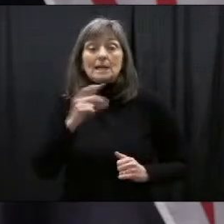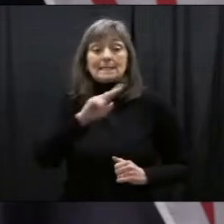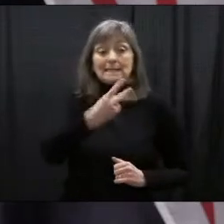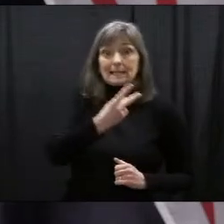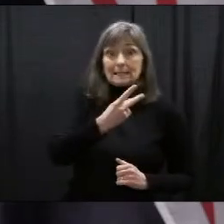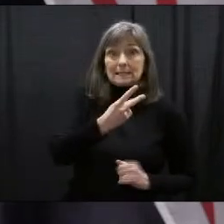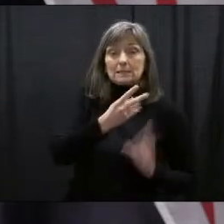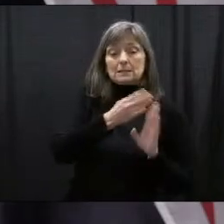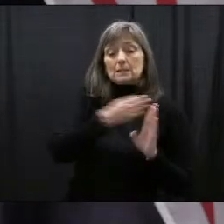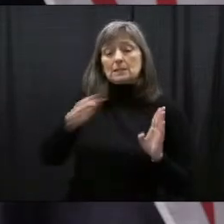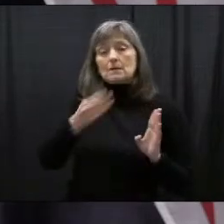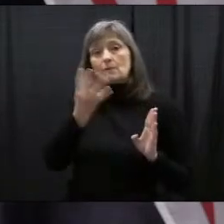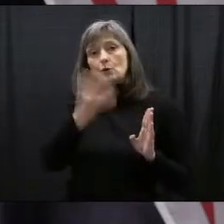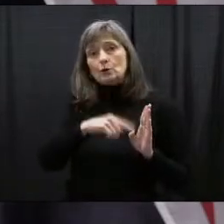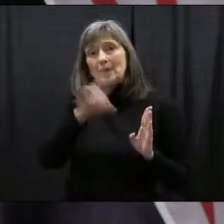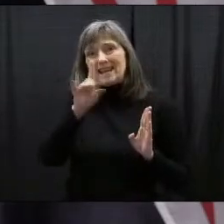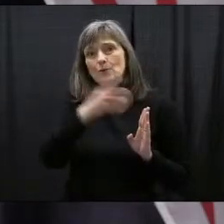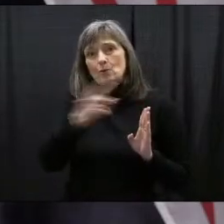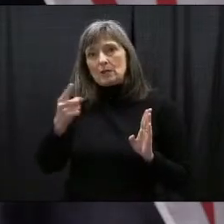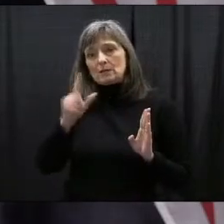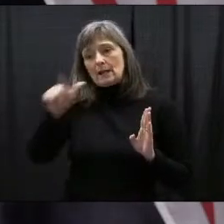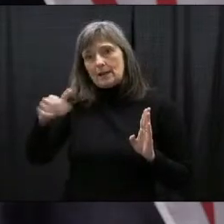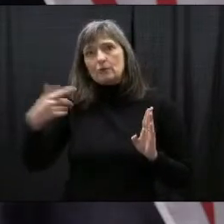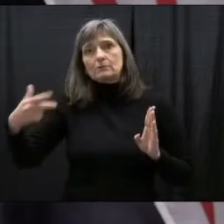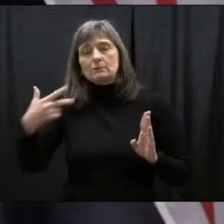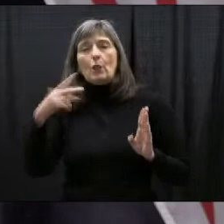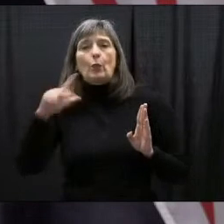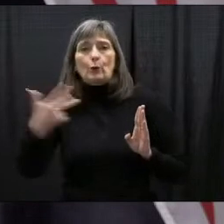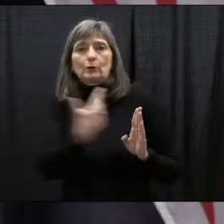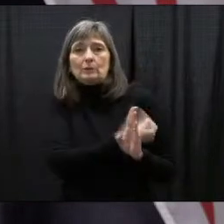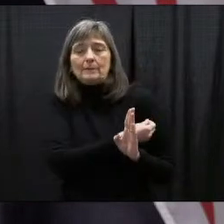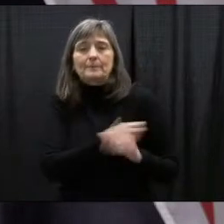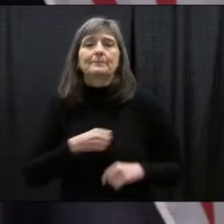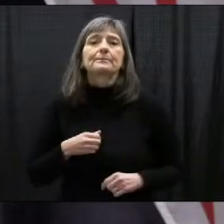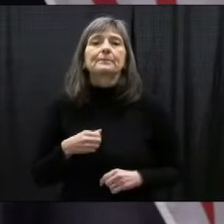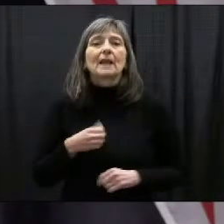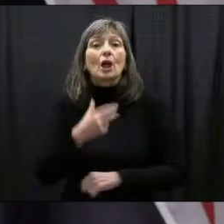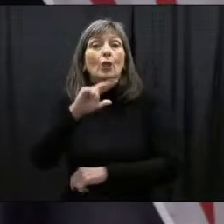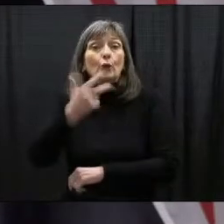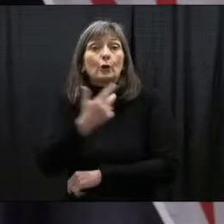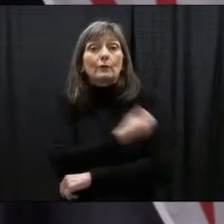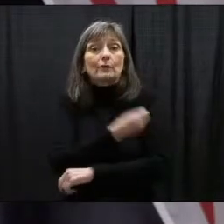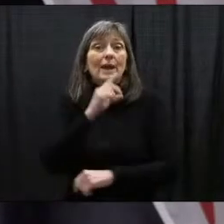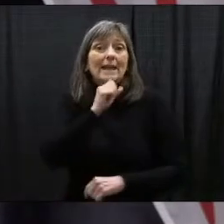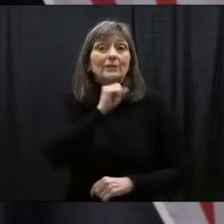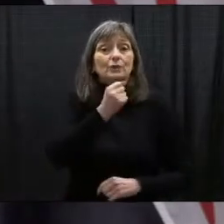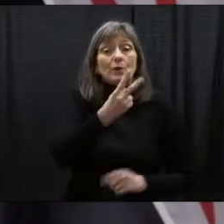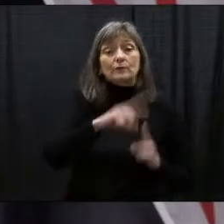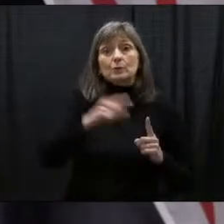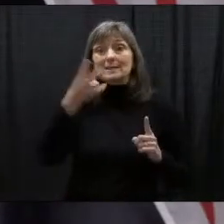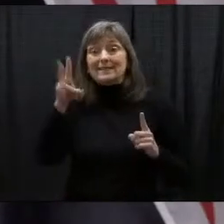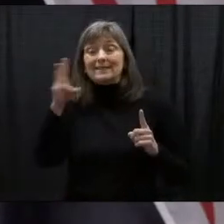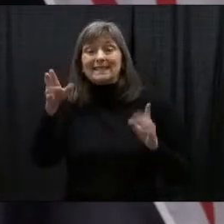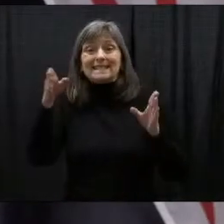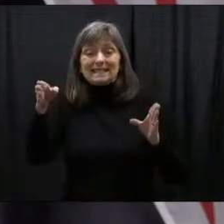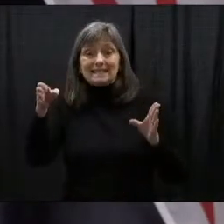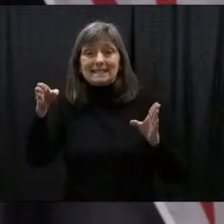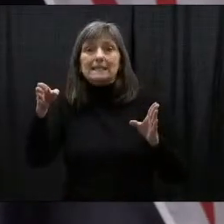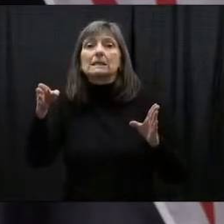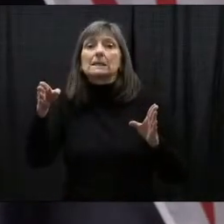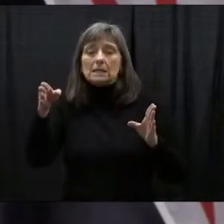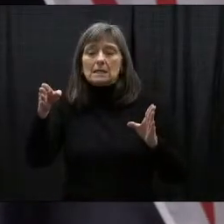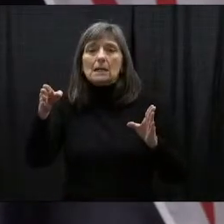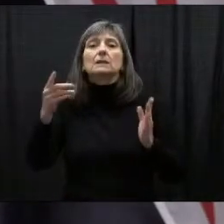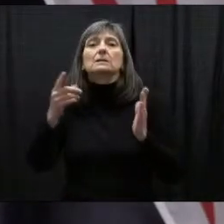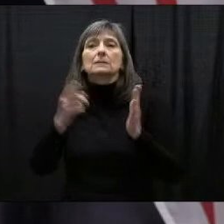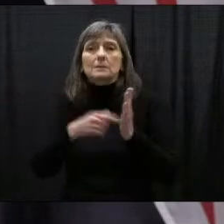their 2nd dose. A booster dose for adolescents 12 to 17 years of age who may be at higher risk for severe